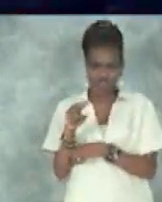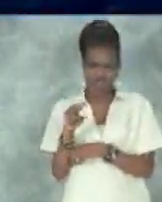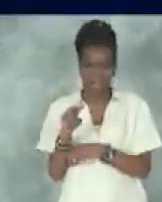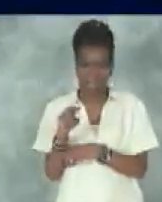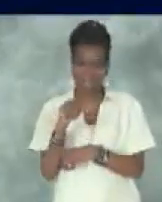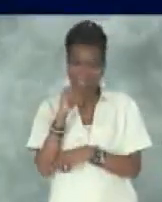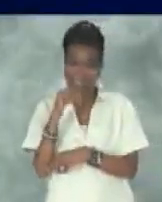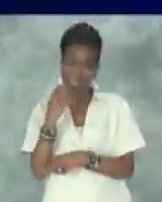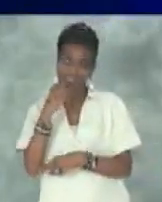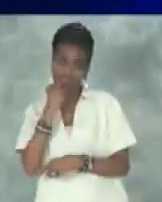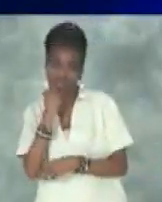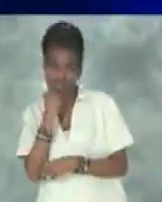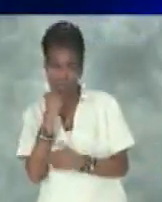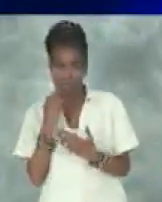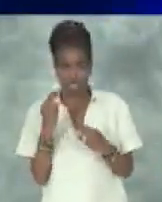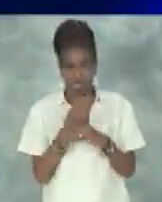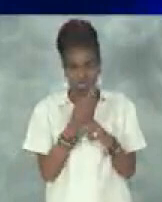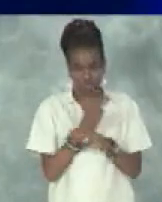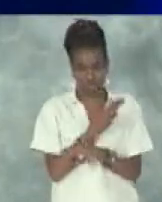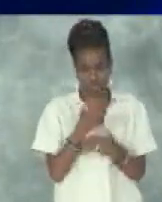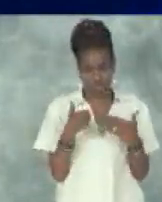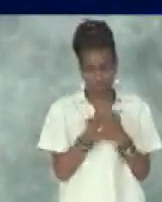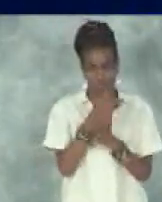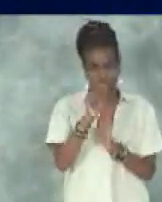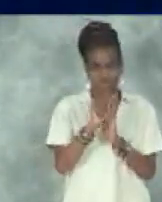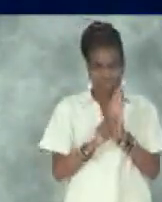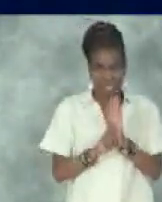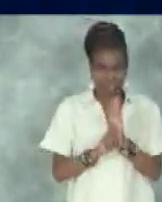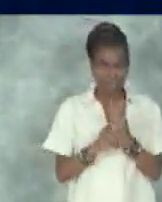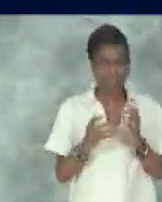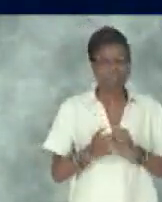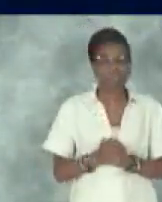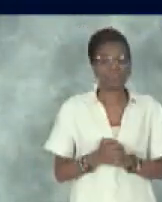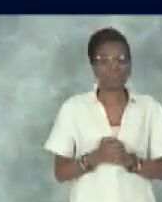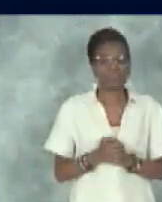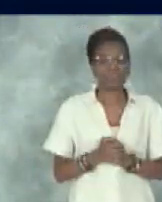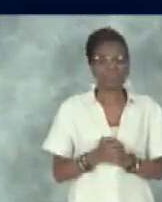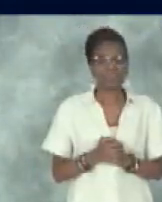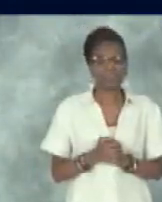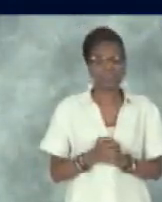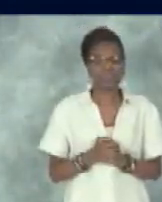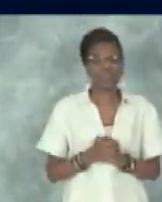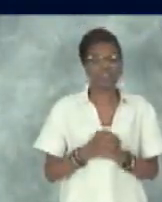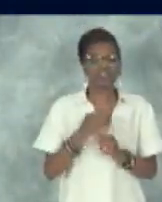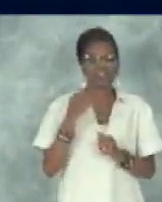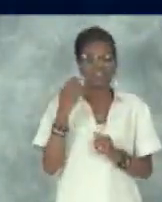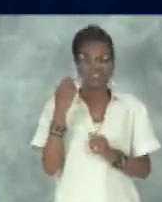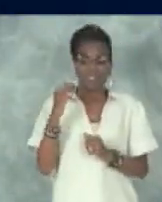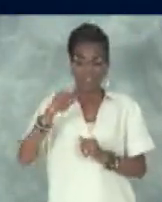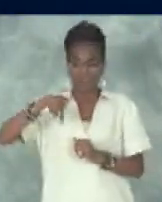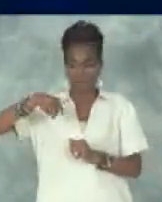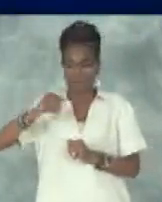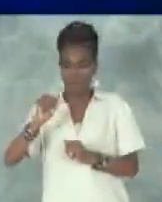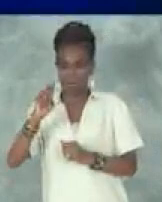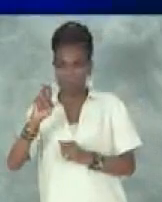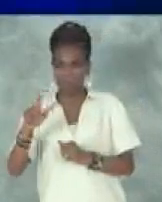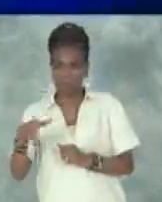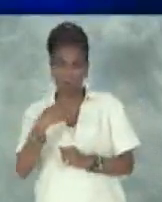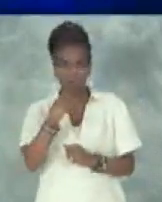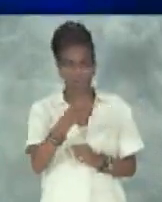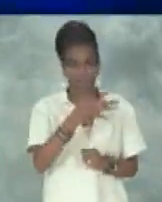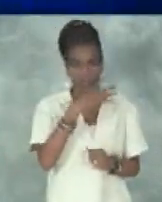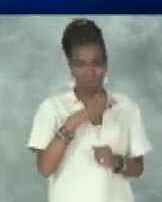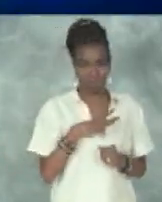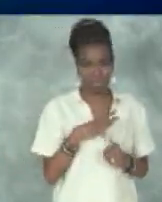New Testament? And I know I'm about to get in trouble, but do you know that the reason that Paul tells women, don't let your